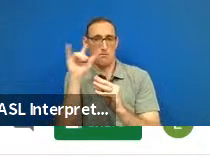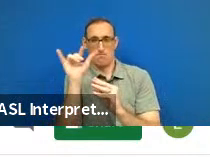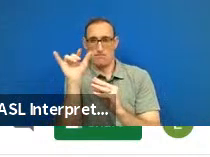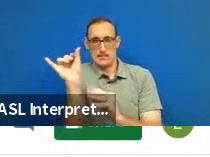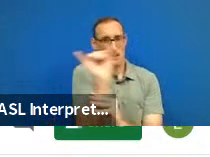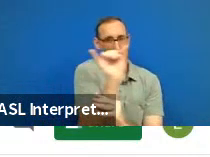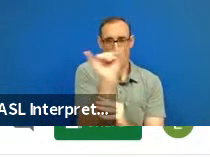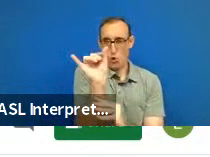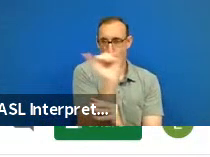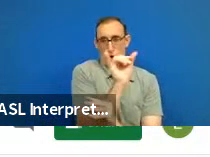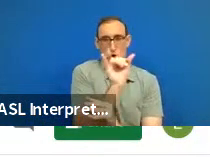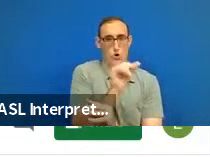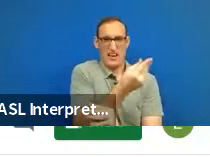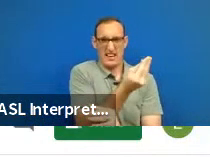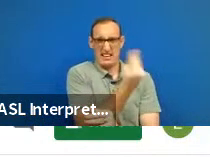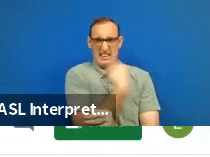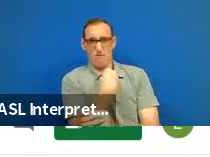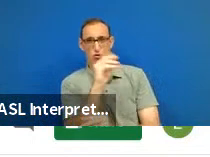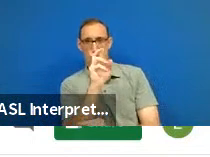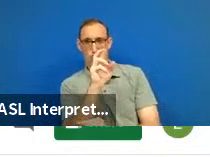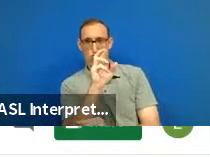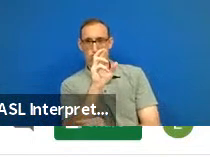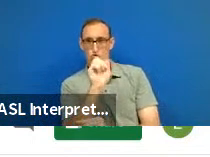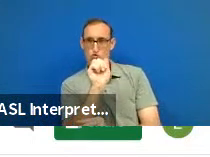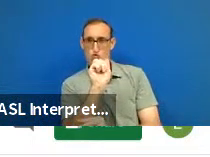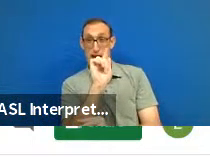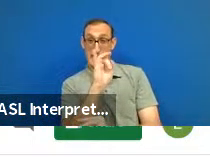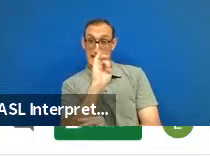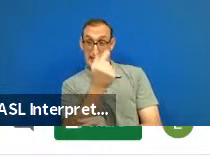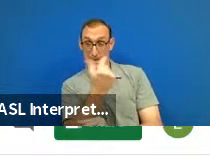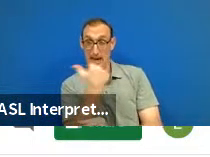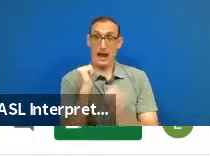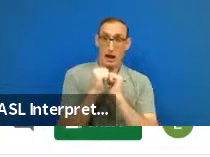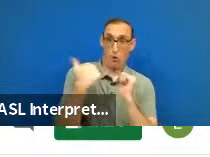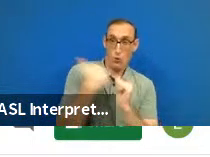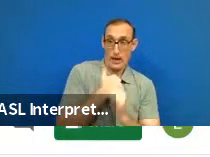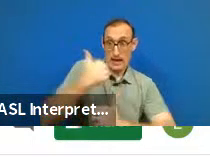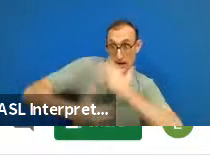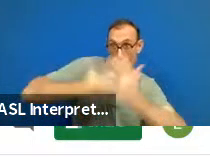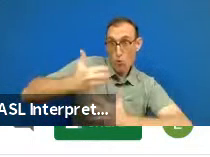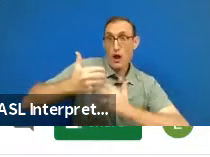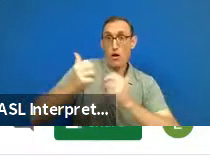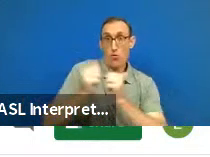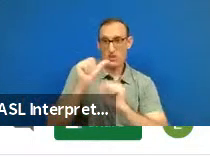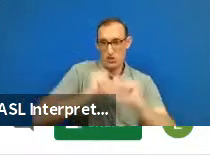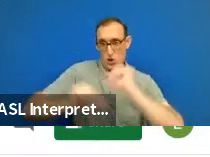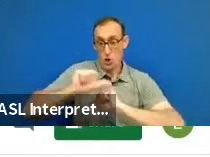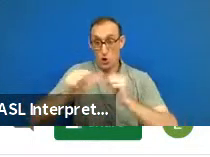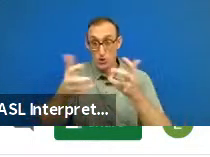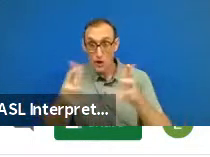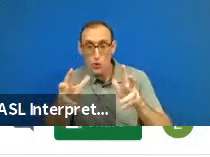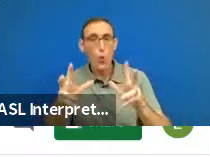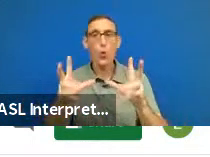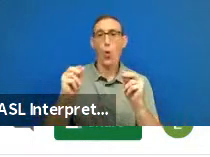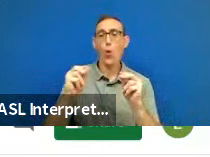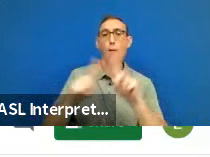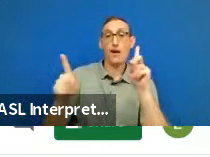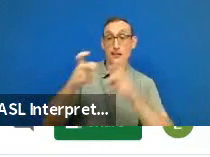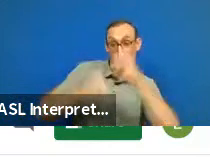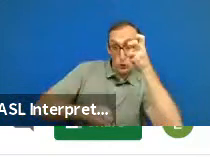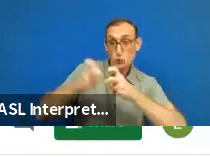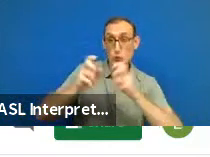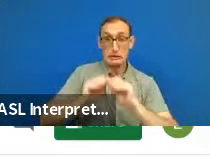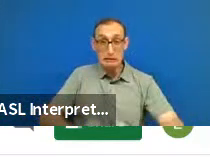we interact with each other, but were the issues clearly defined? Could they follow the